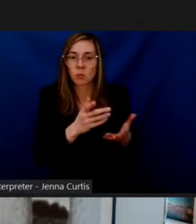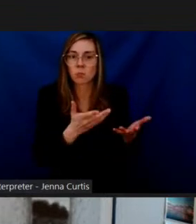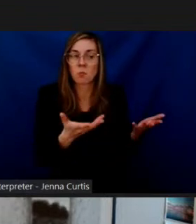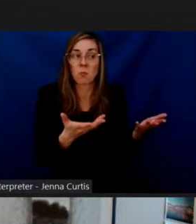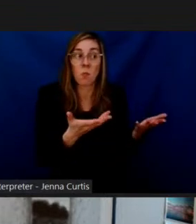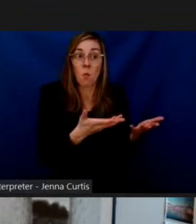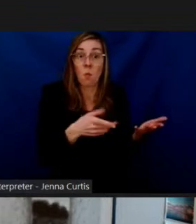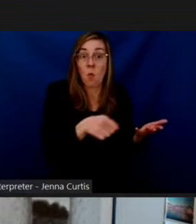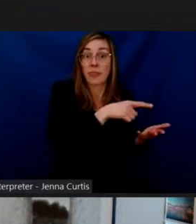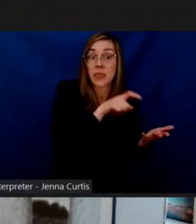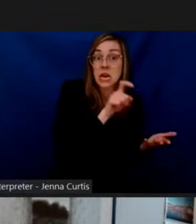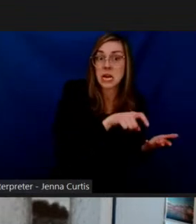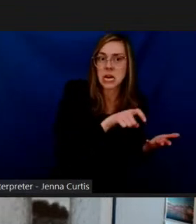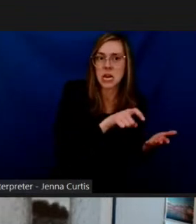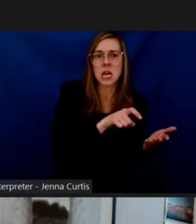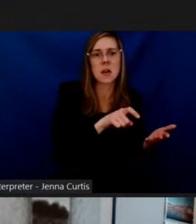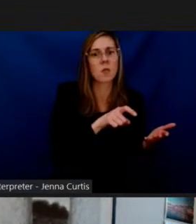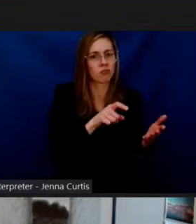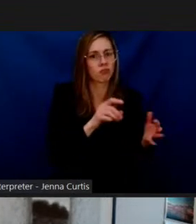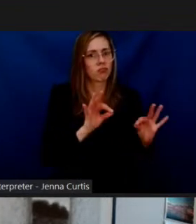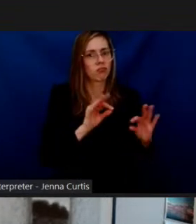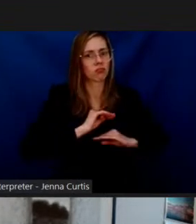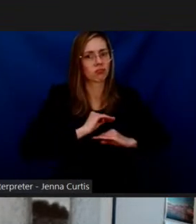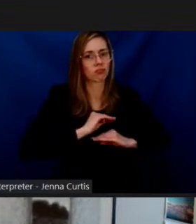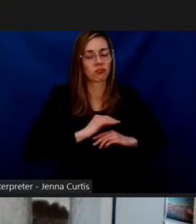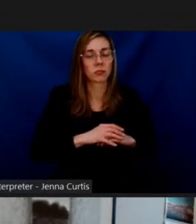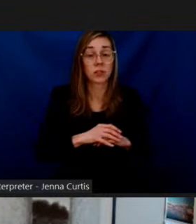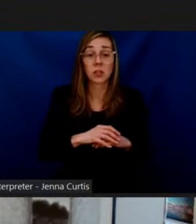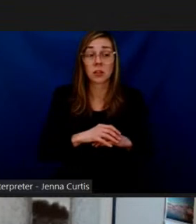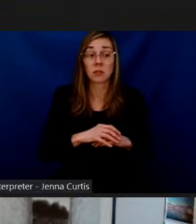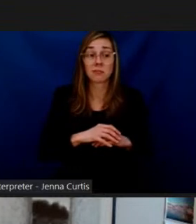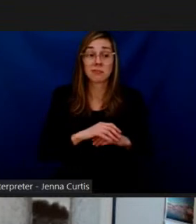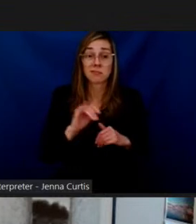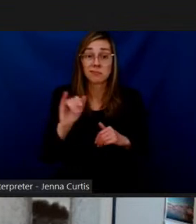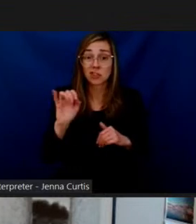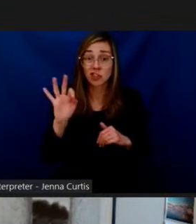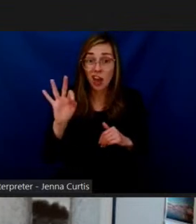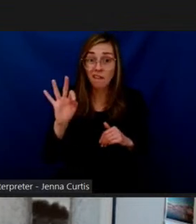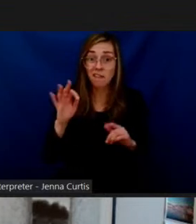Our Jeff and our staff are always